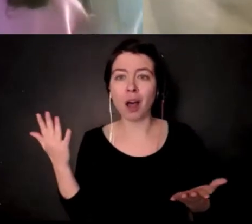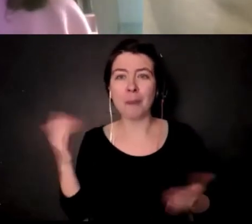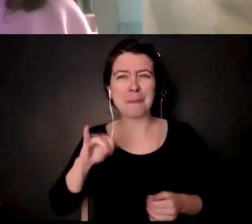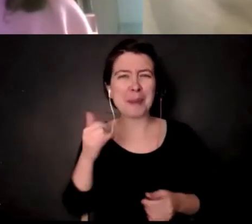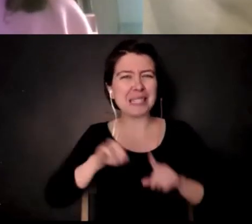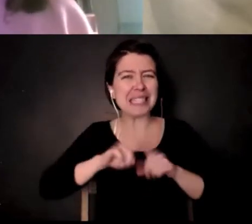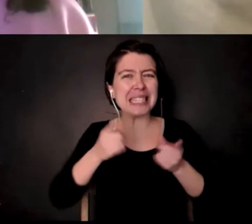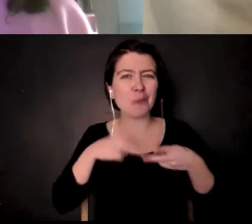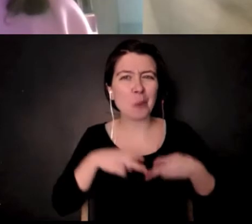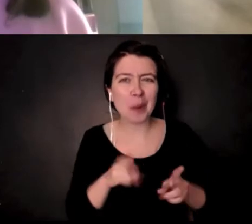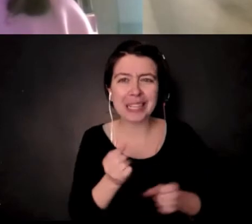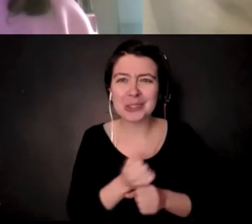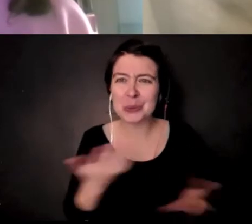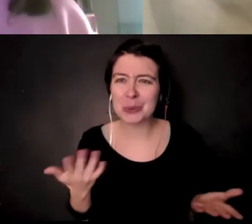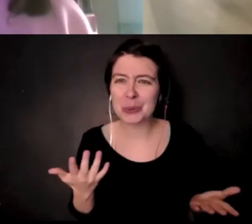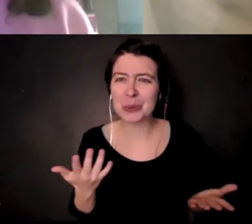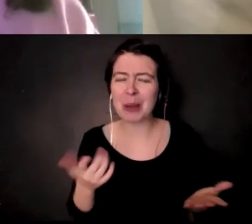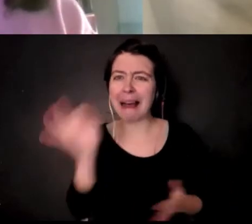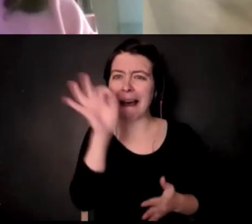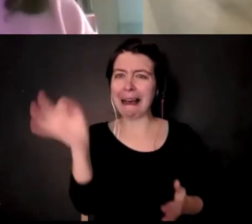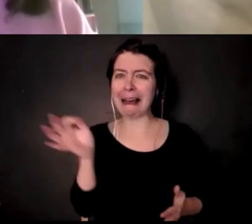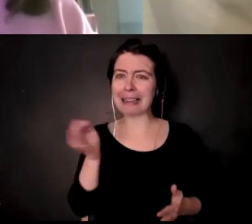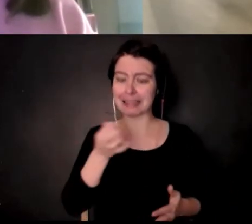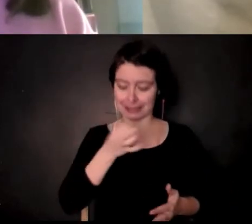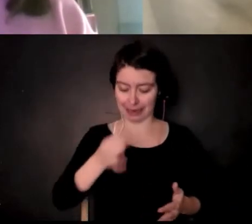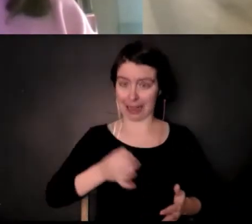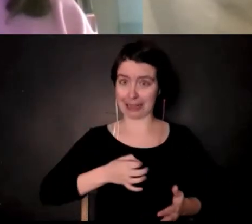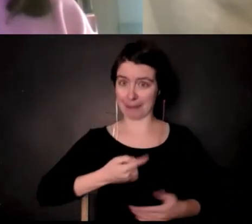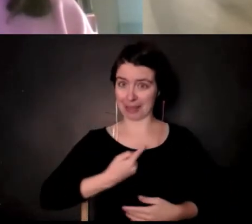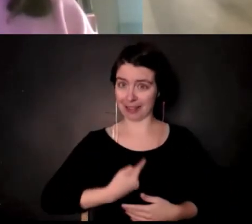actually to ask myself these questions and start